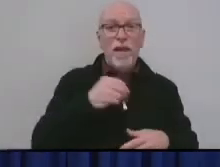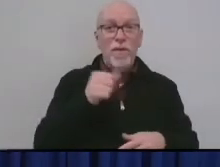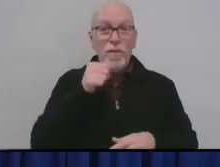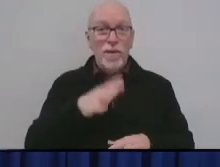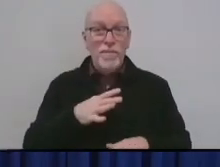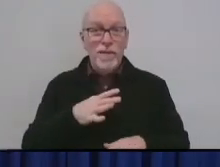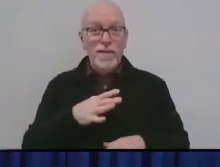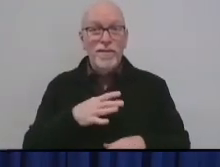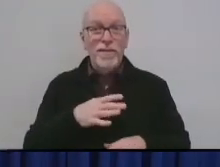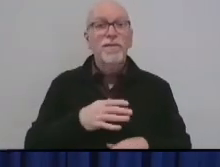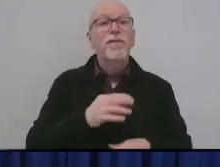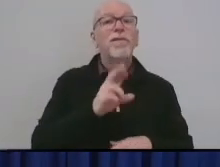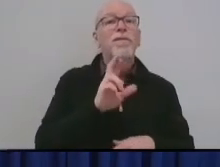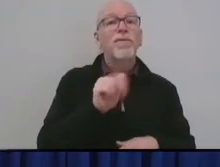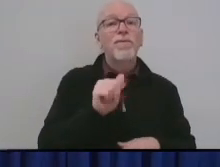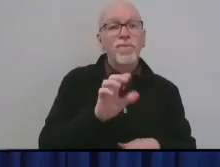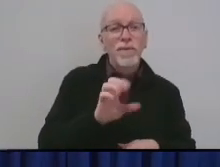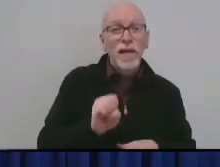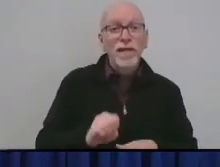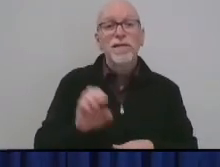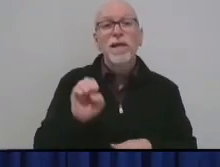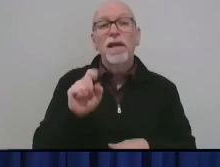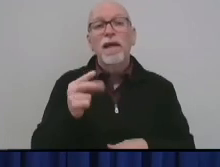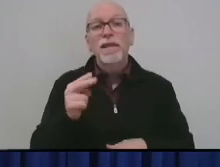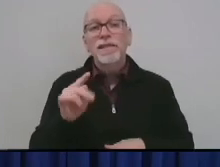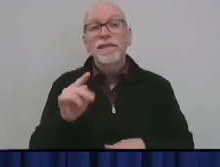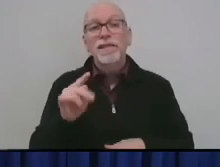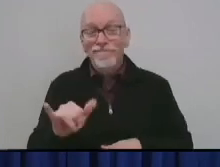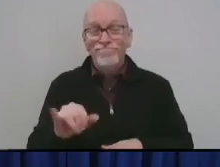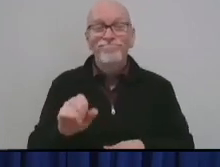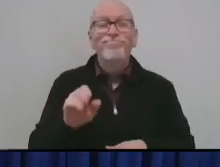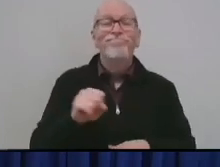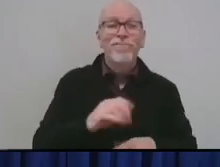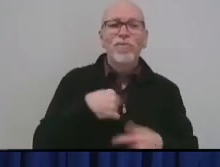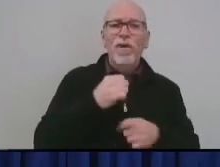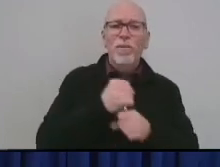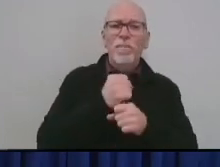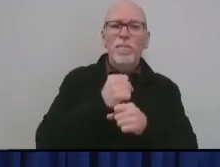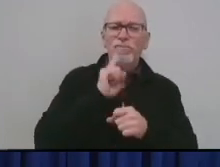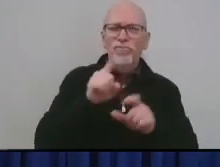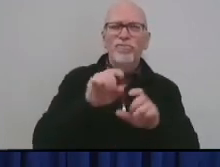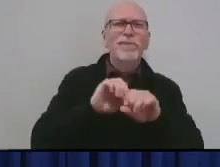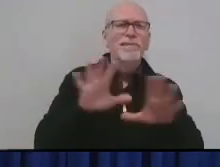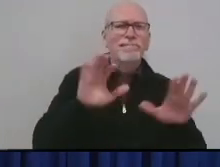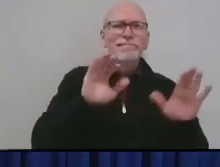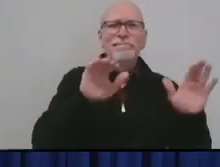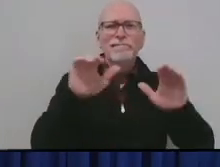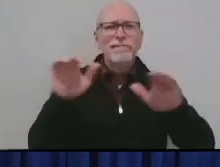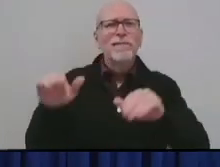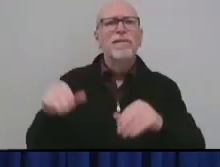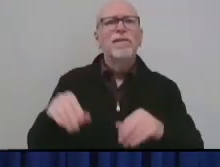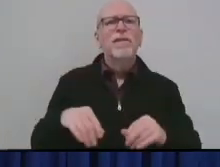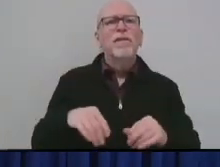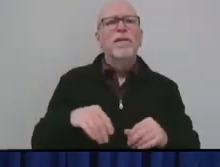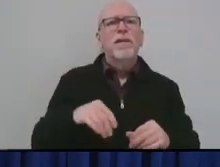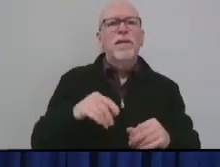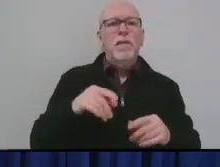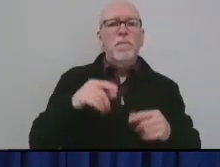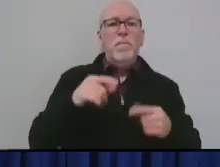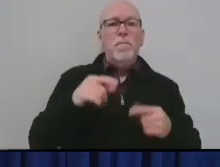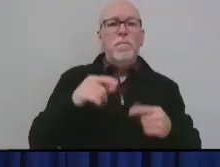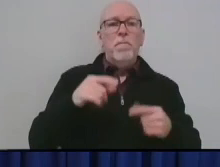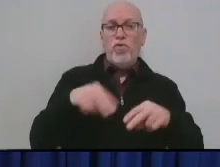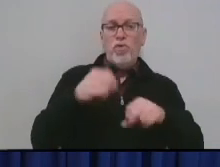Cities. Yeah, and so we want to make sure that the word, and we'll continue to do our part. But when I look at the numbers that come in, and it's talk